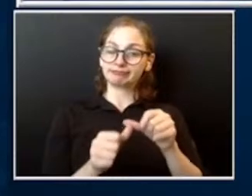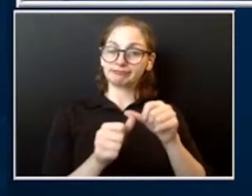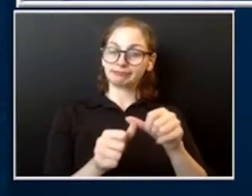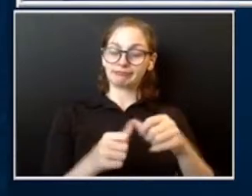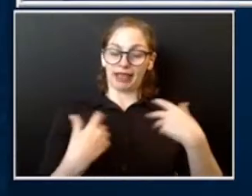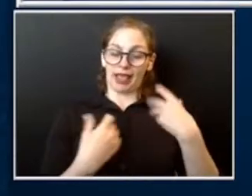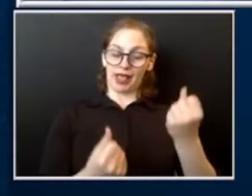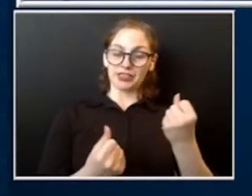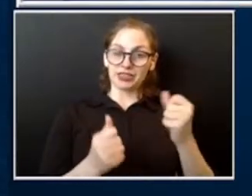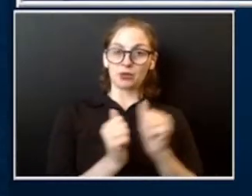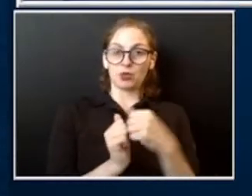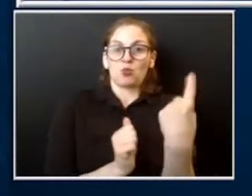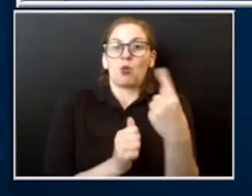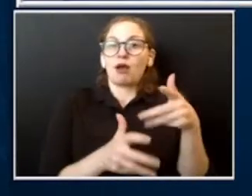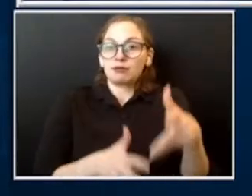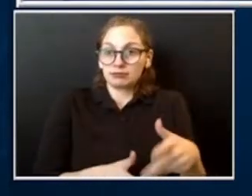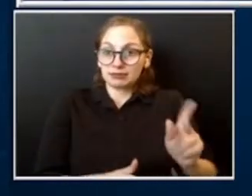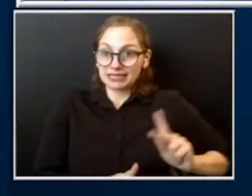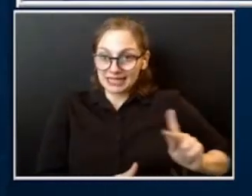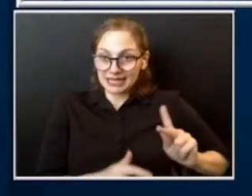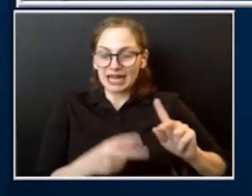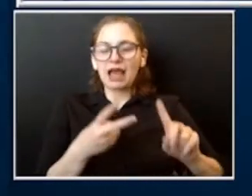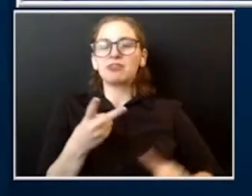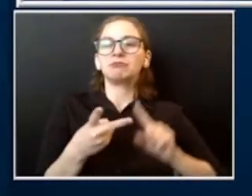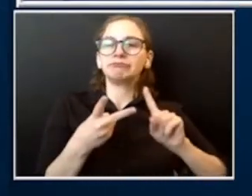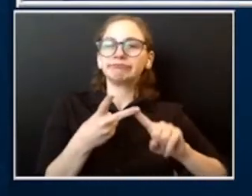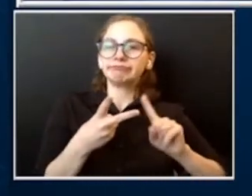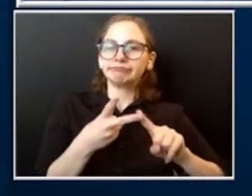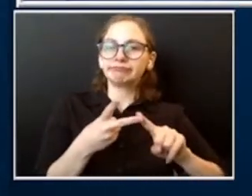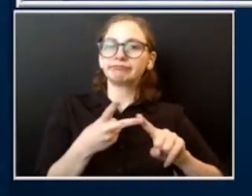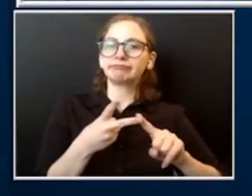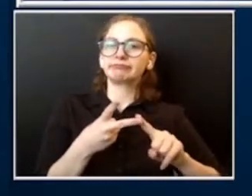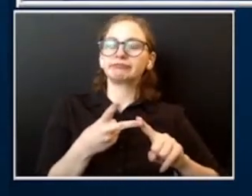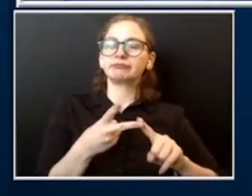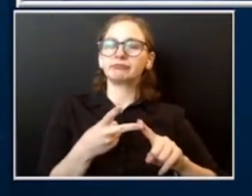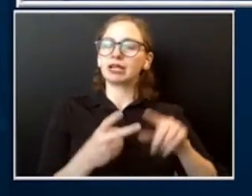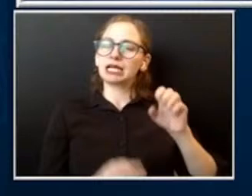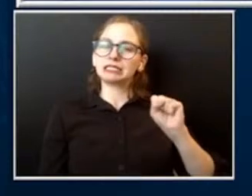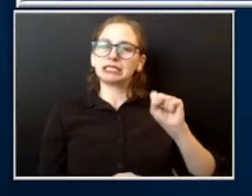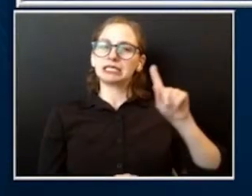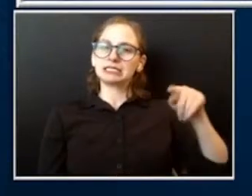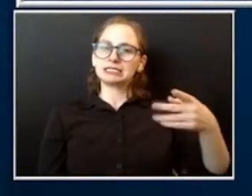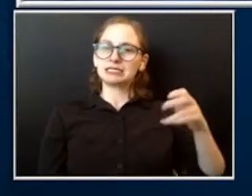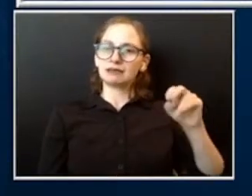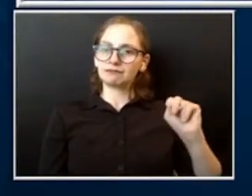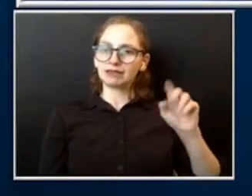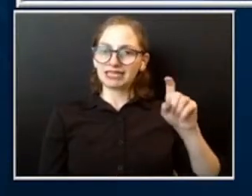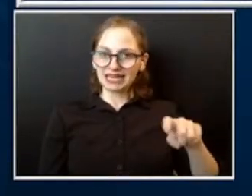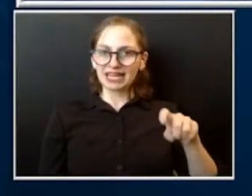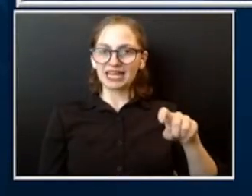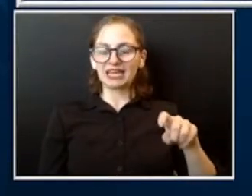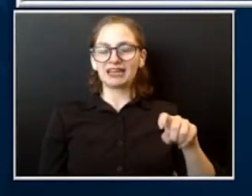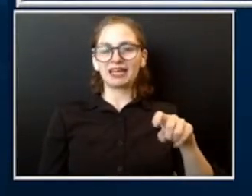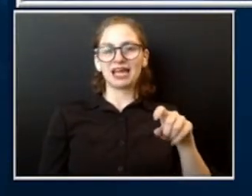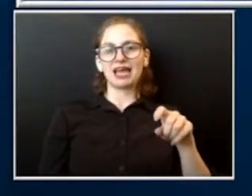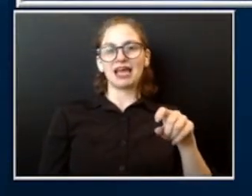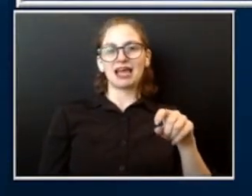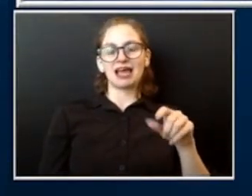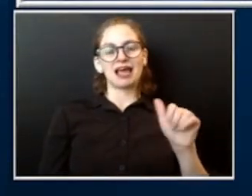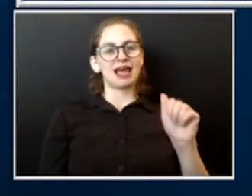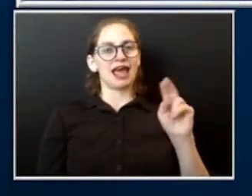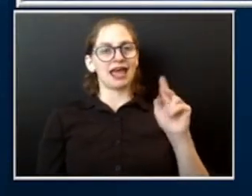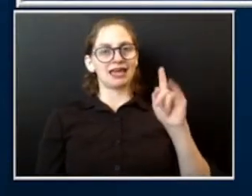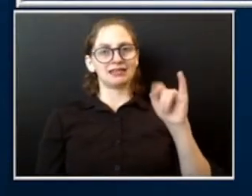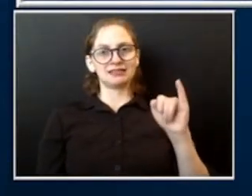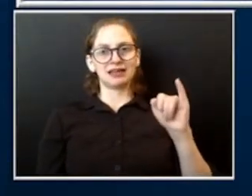of his question is, and then would Steve need to take antiviral or anti-rejection medications for the rest of his life?